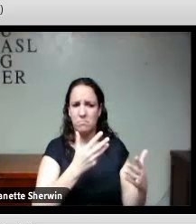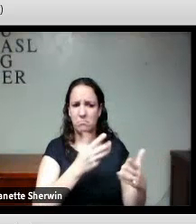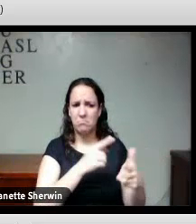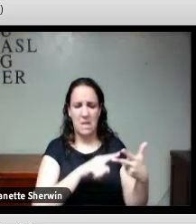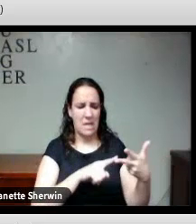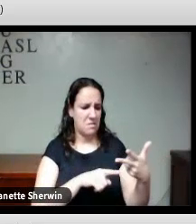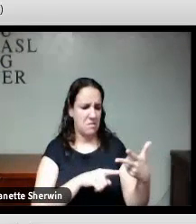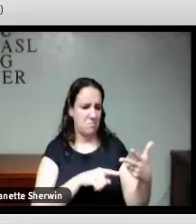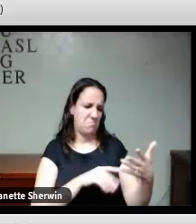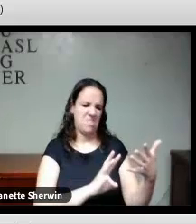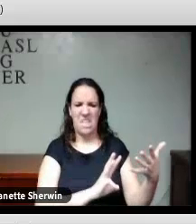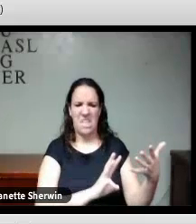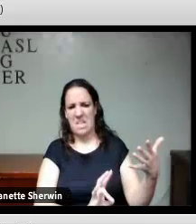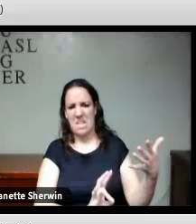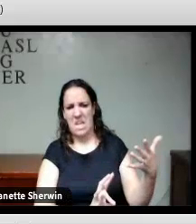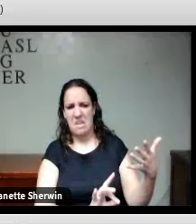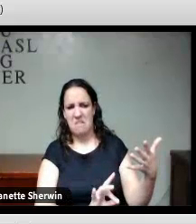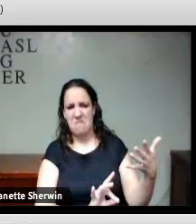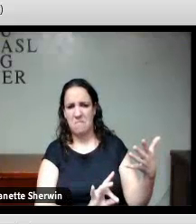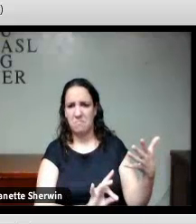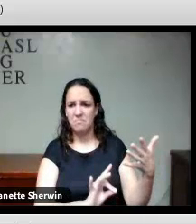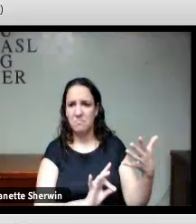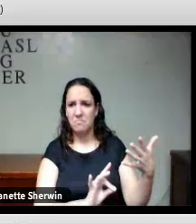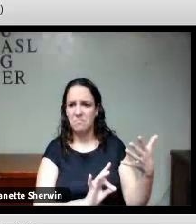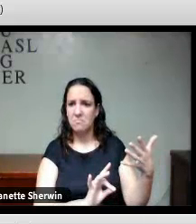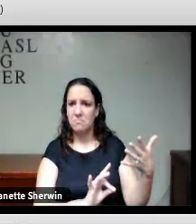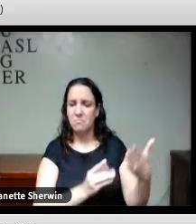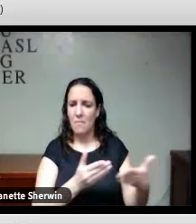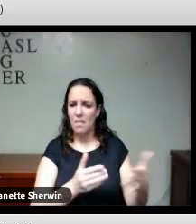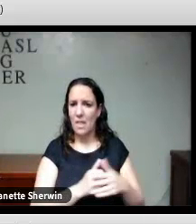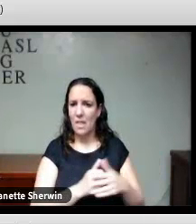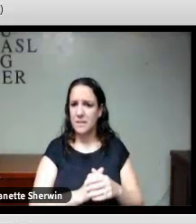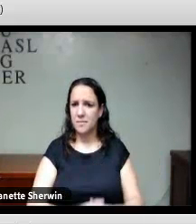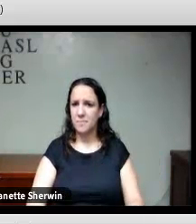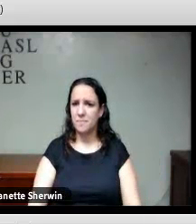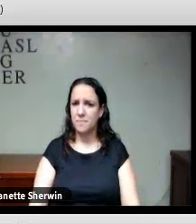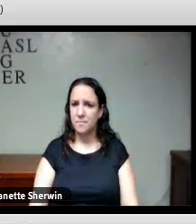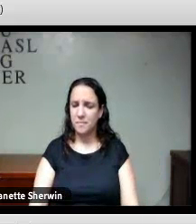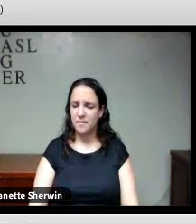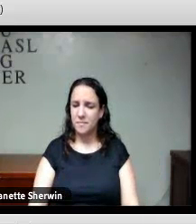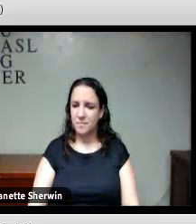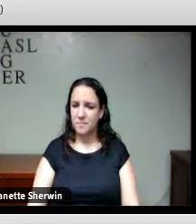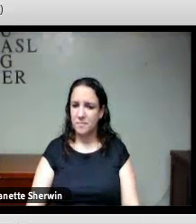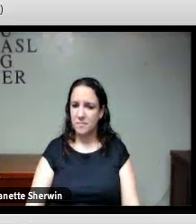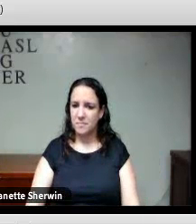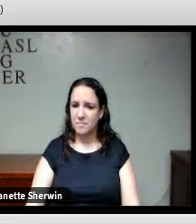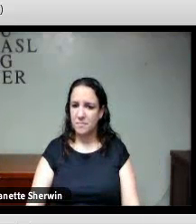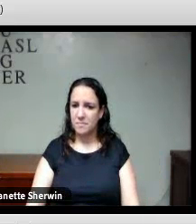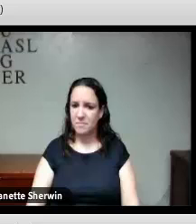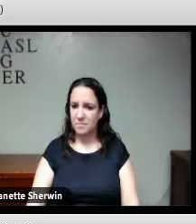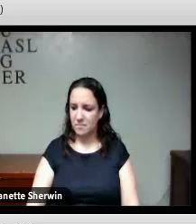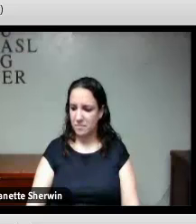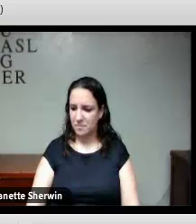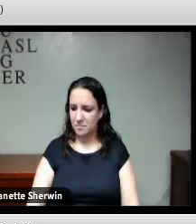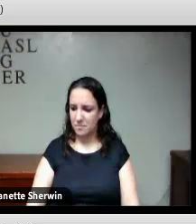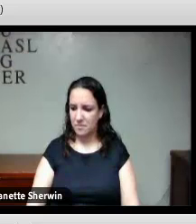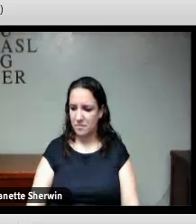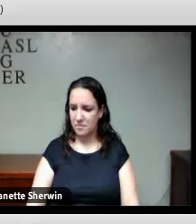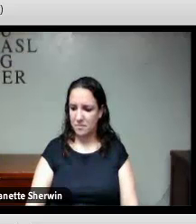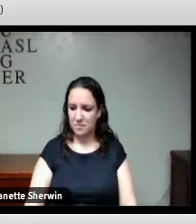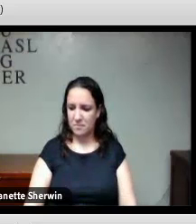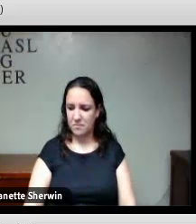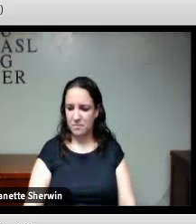6 or 8 so that everybody here leaves with good, solid tools today on how to handle that angry patron by saying thank